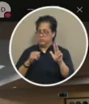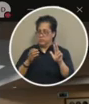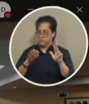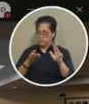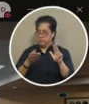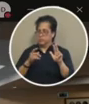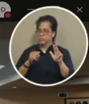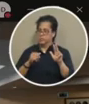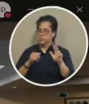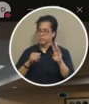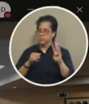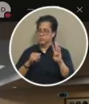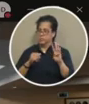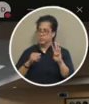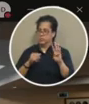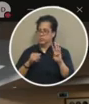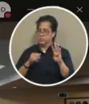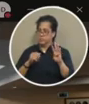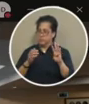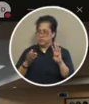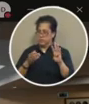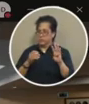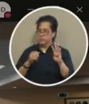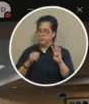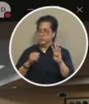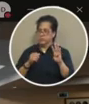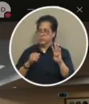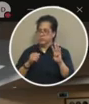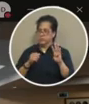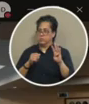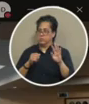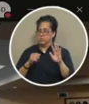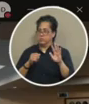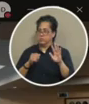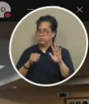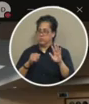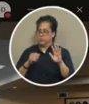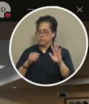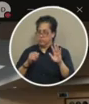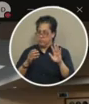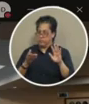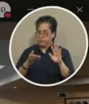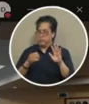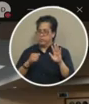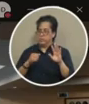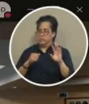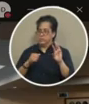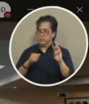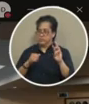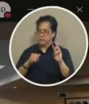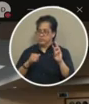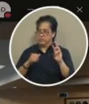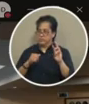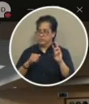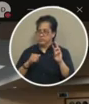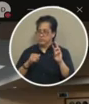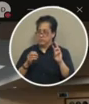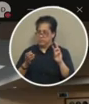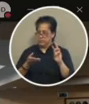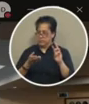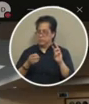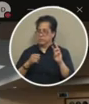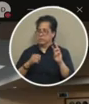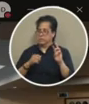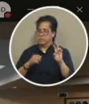Here. Morgan, Here. Salcido, Here. Rodriguez,